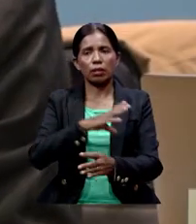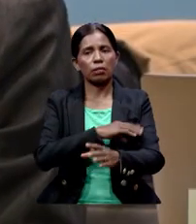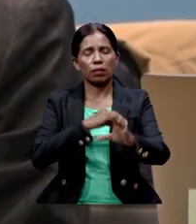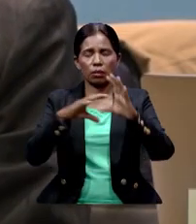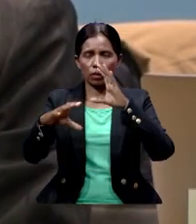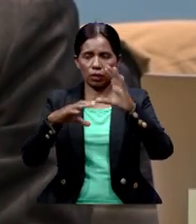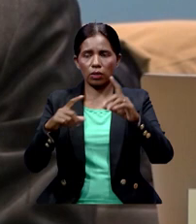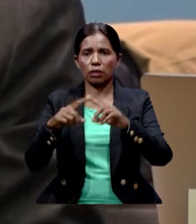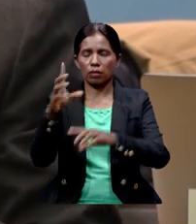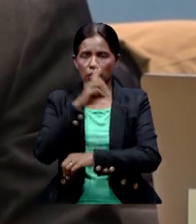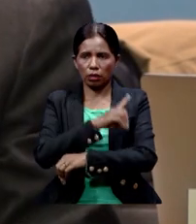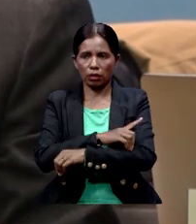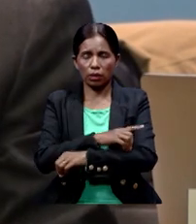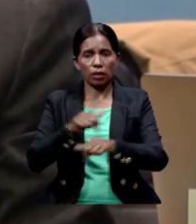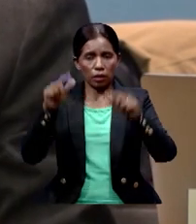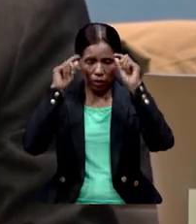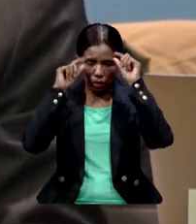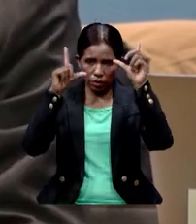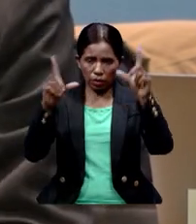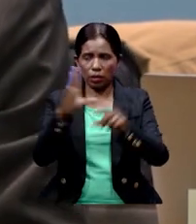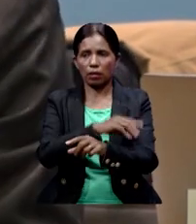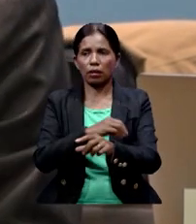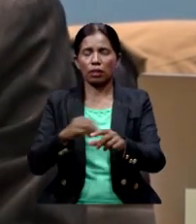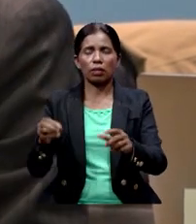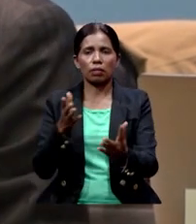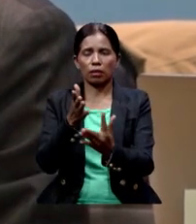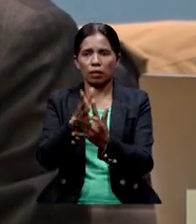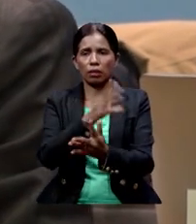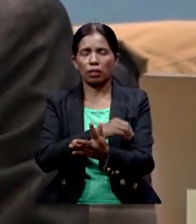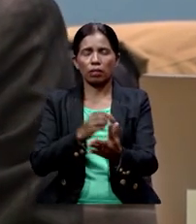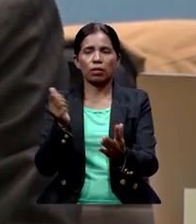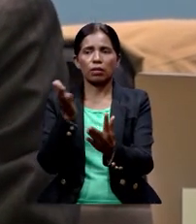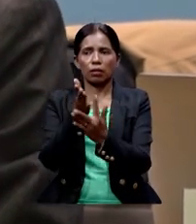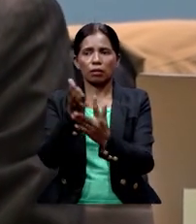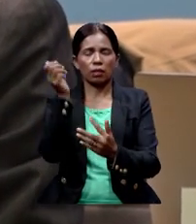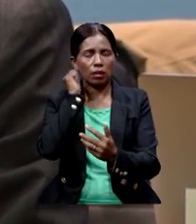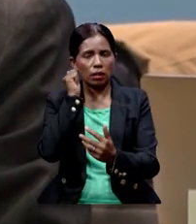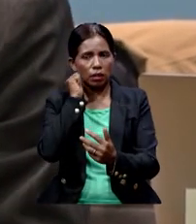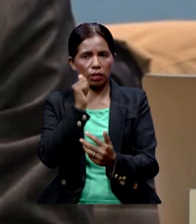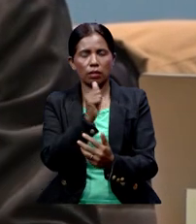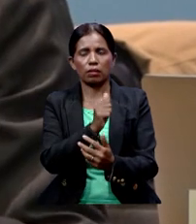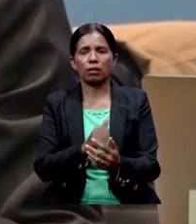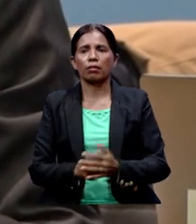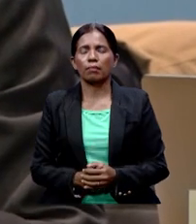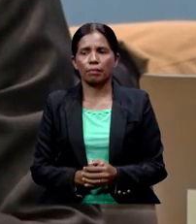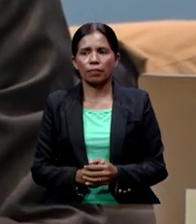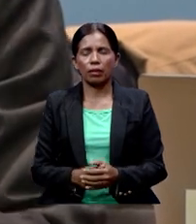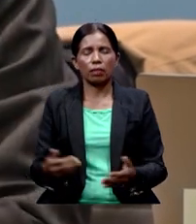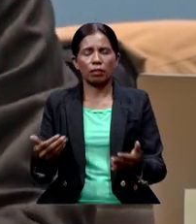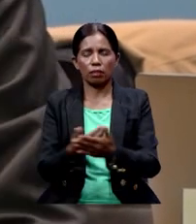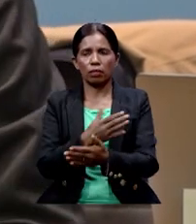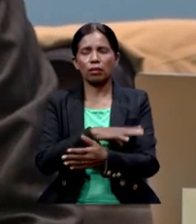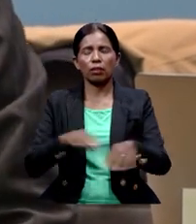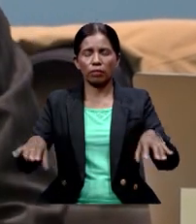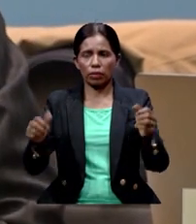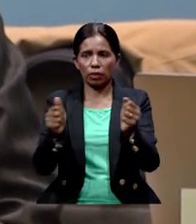WTO to date, as Timor-Leste has used it as a stepping stone for ASEAN accession, building a strong